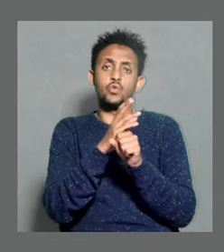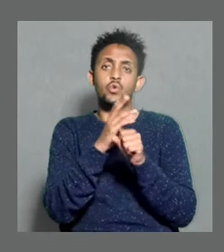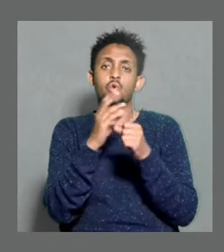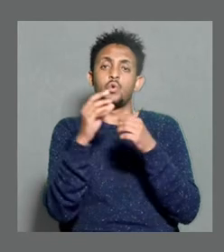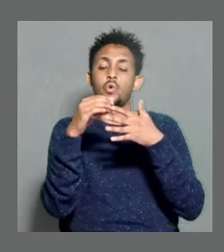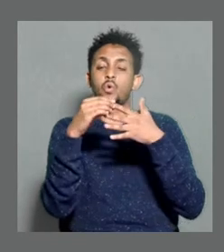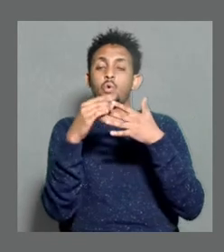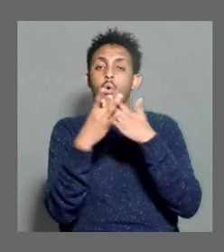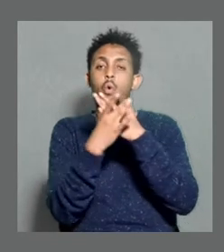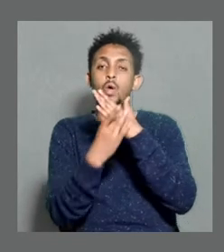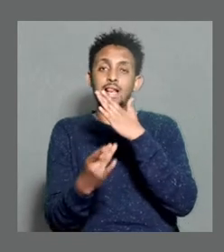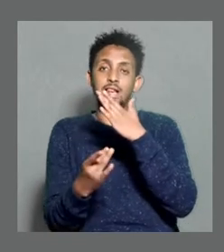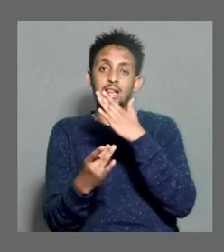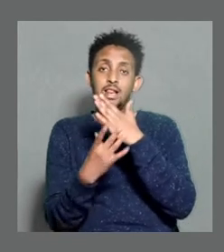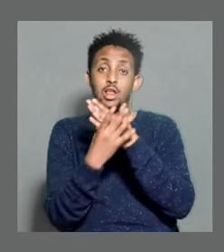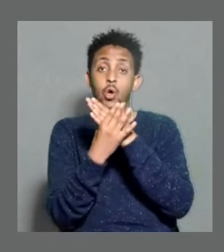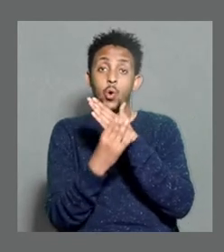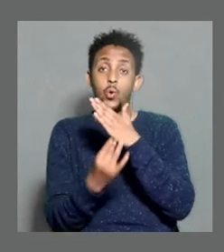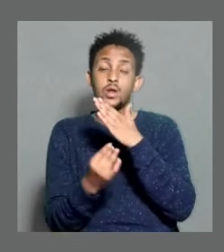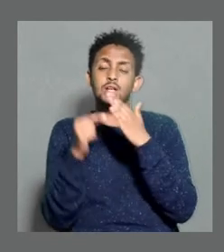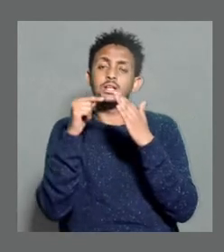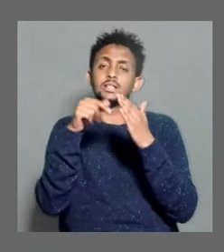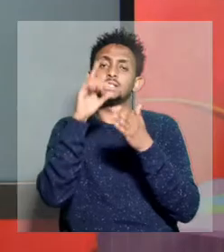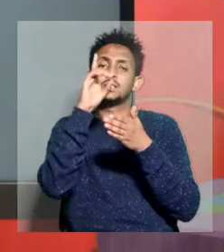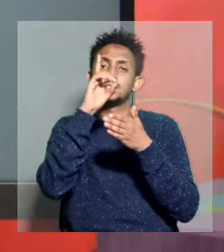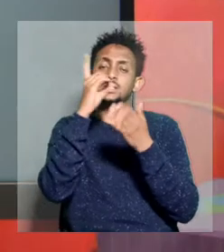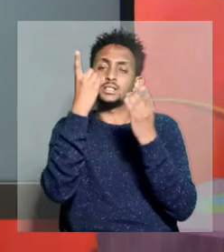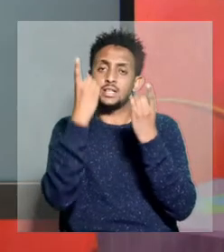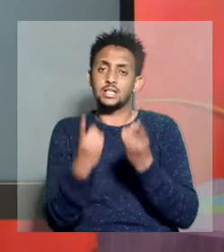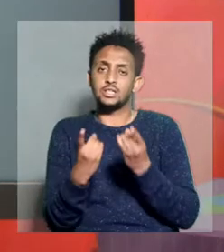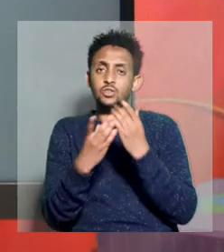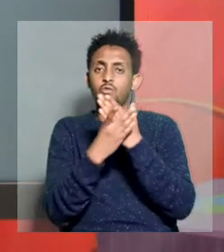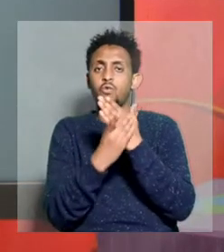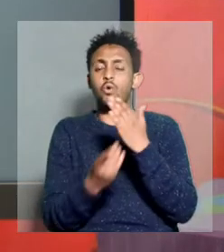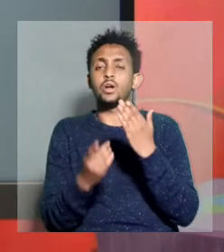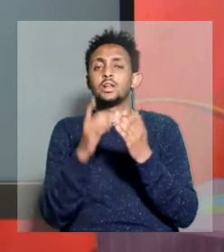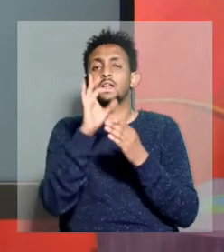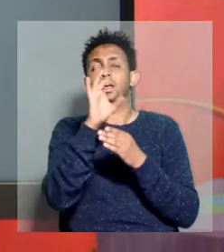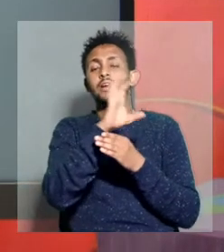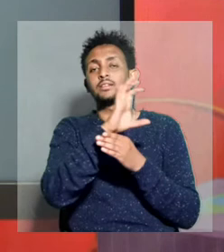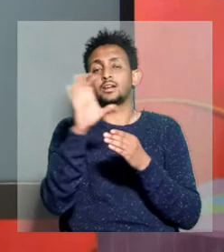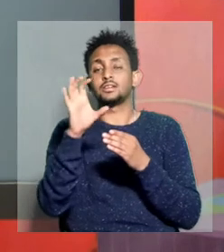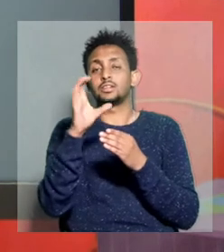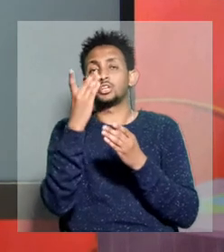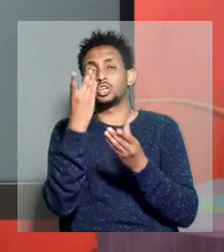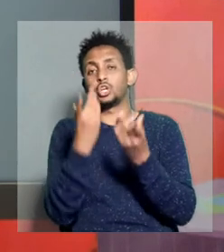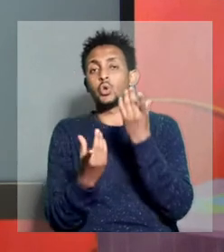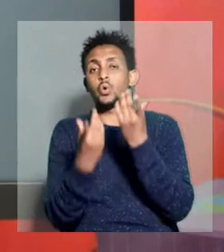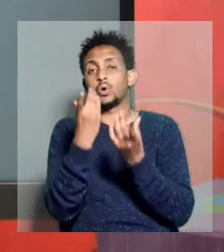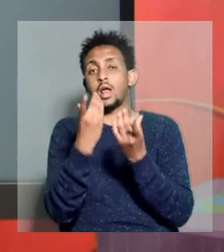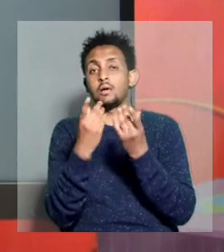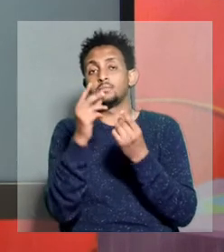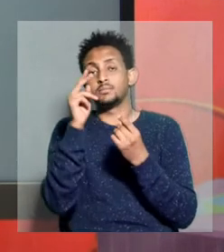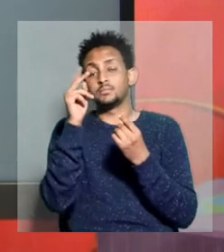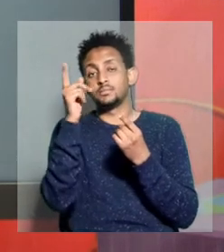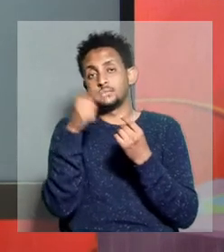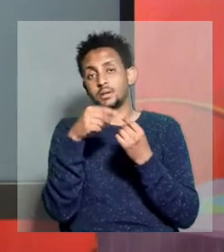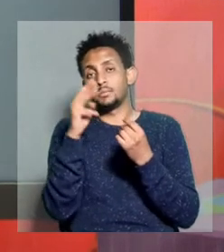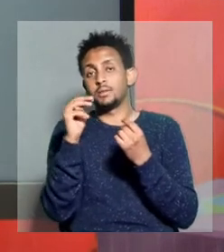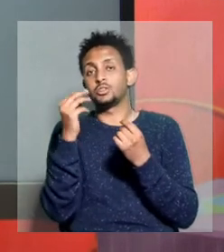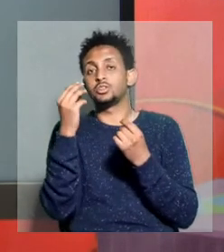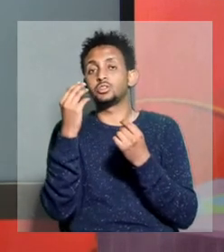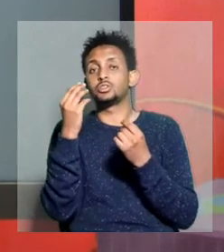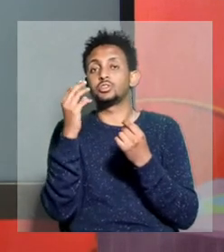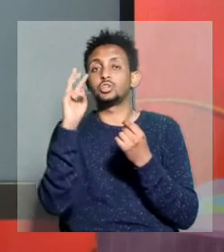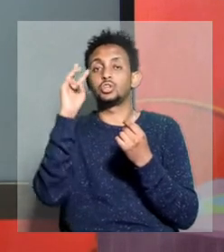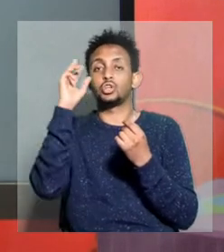Now, the fluid is oil, and the density of the oil is found to be 800 kilogram per meter cube.